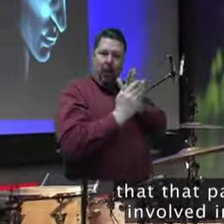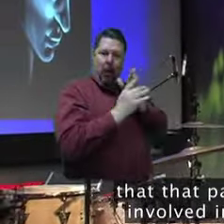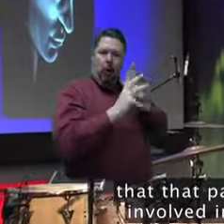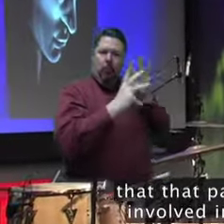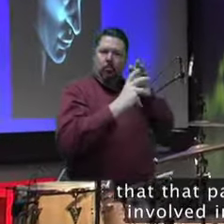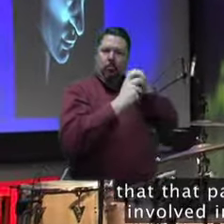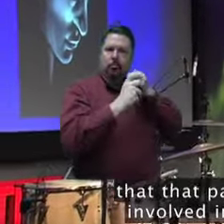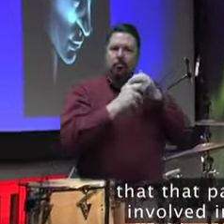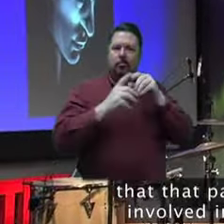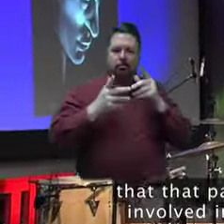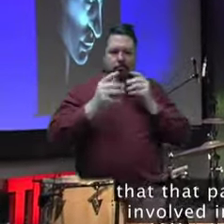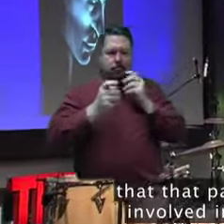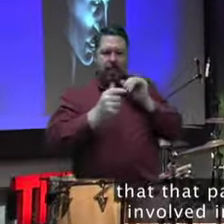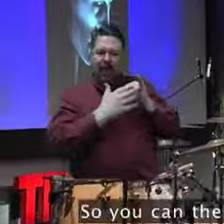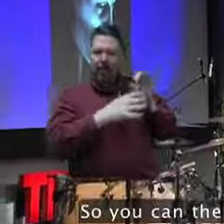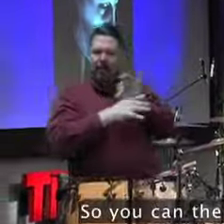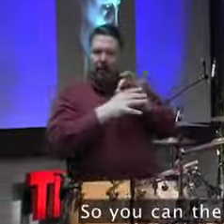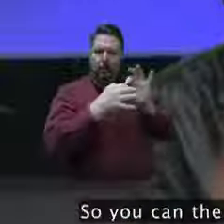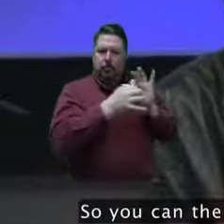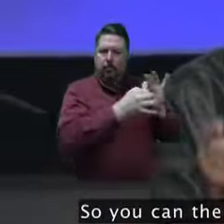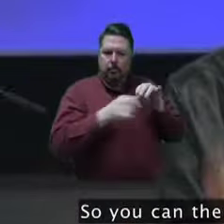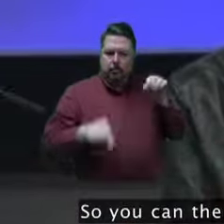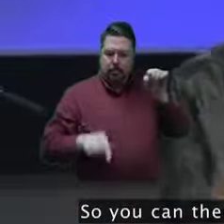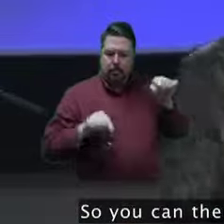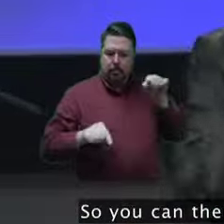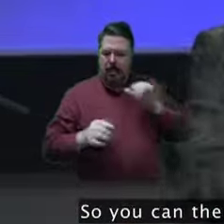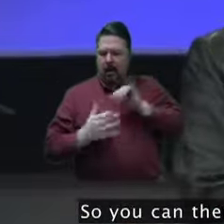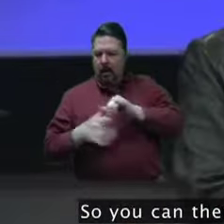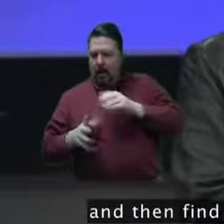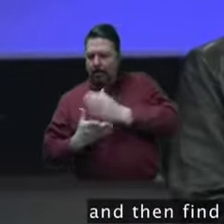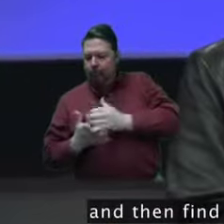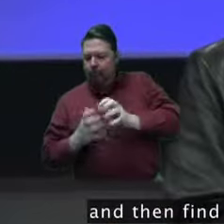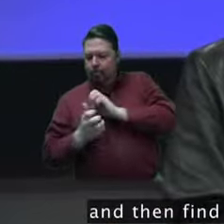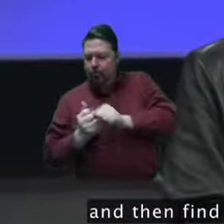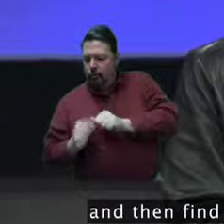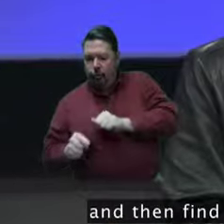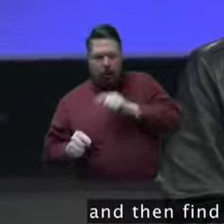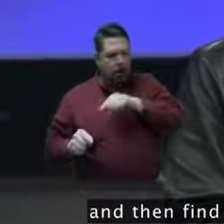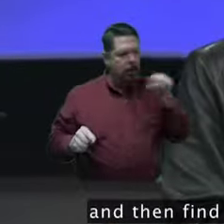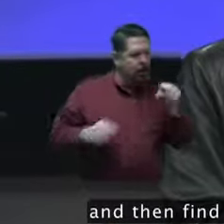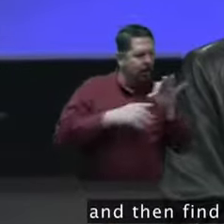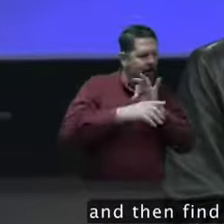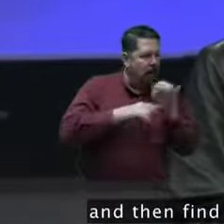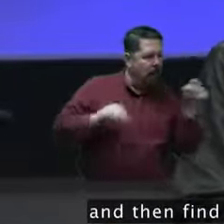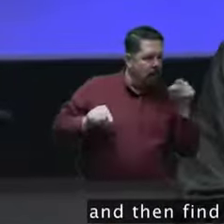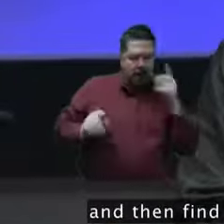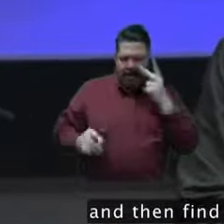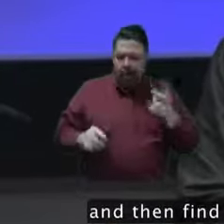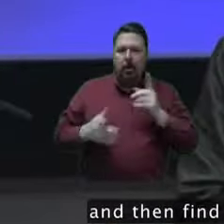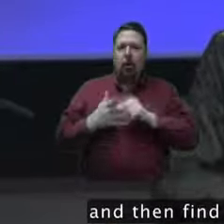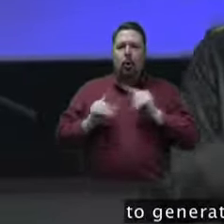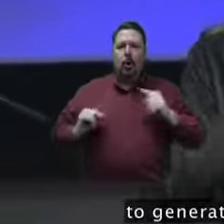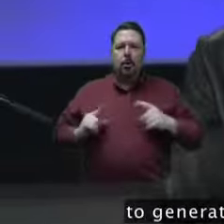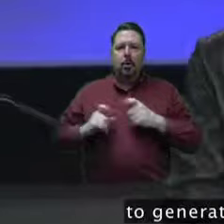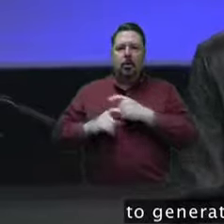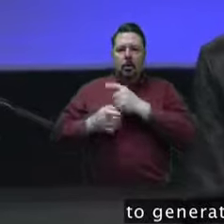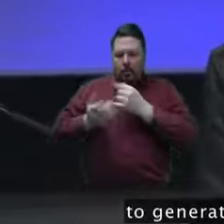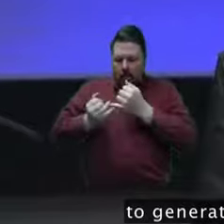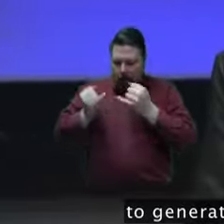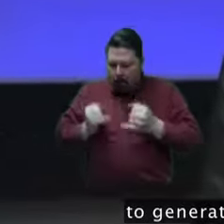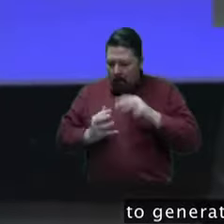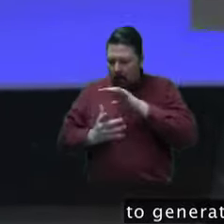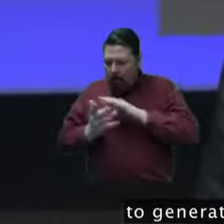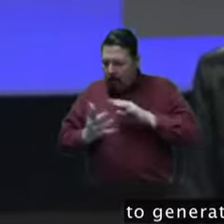somehow involved in mediating that function. So you can then map function onto structure and then find out what the circuitry is doing to